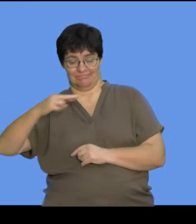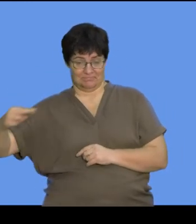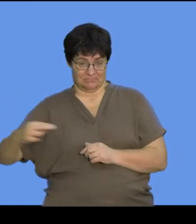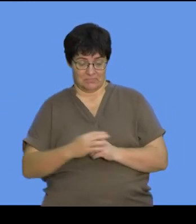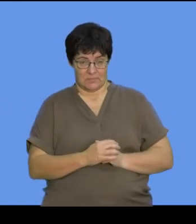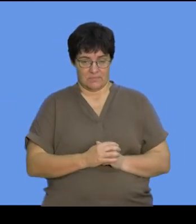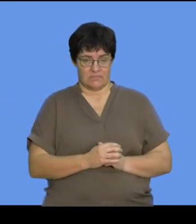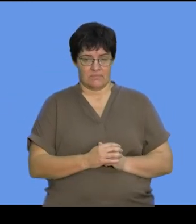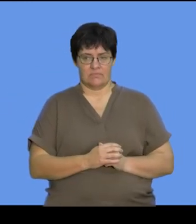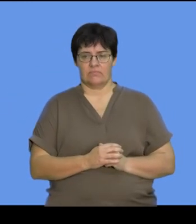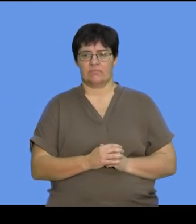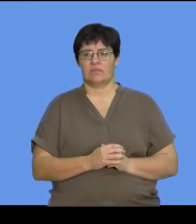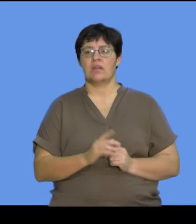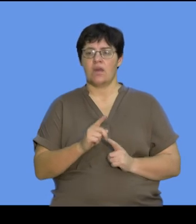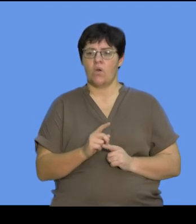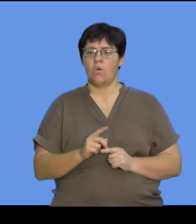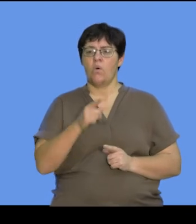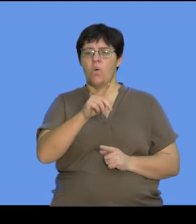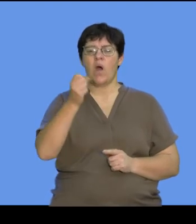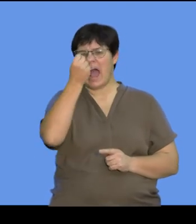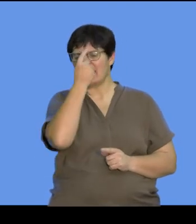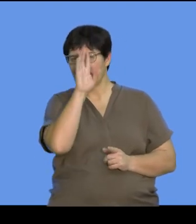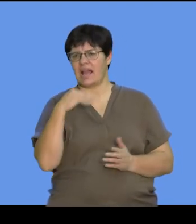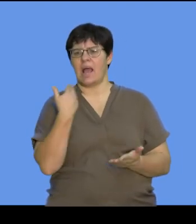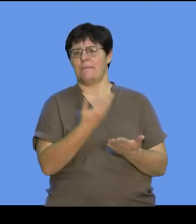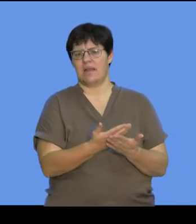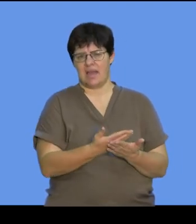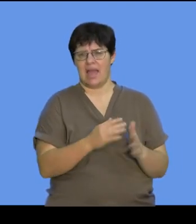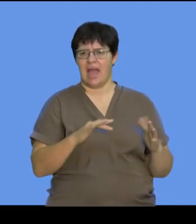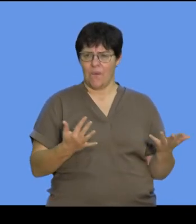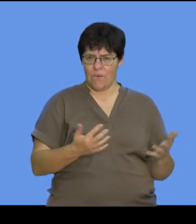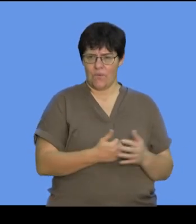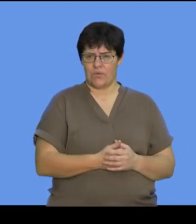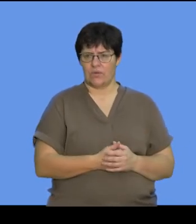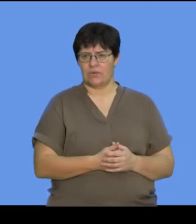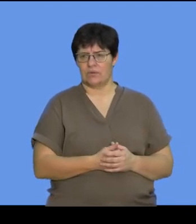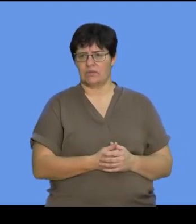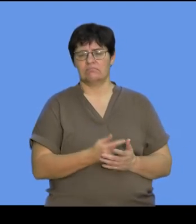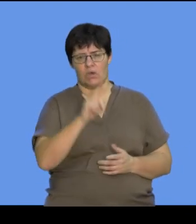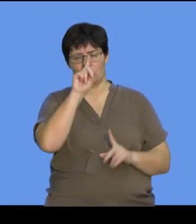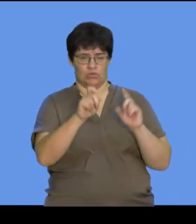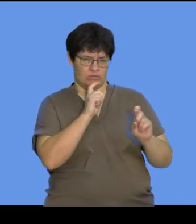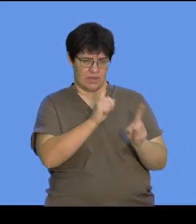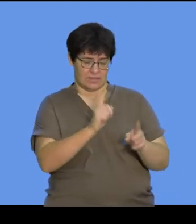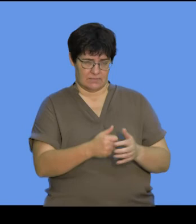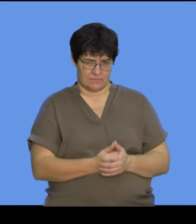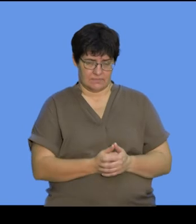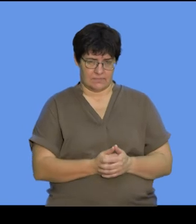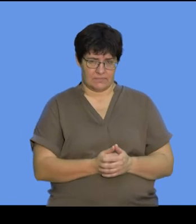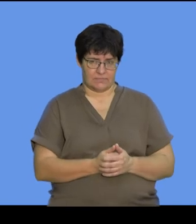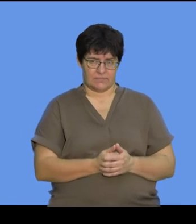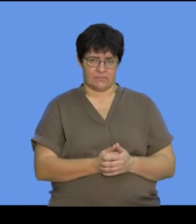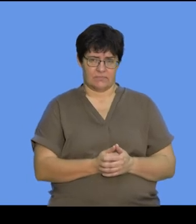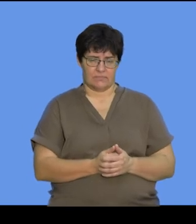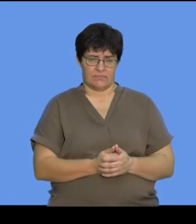on to trying to apply our understanding to this in terms of some questions. So